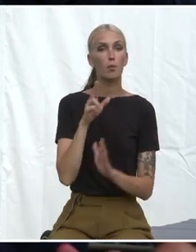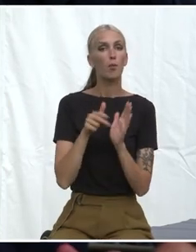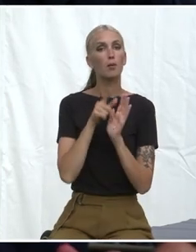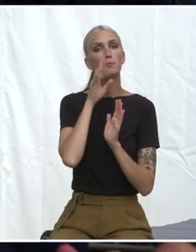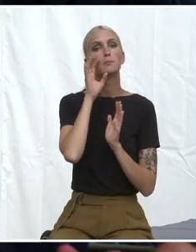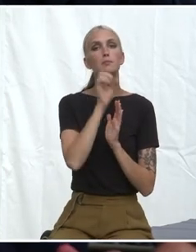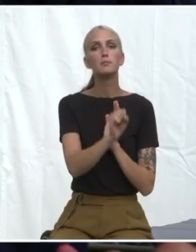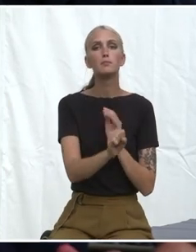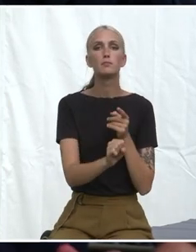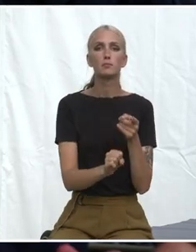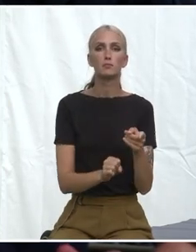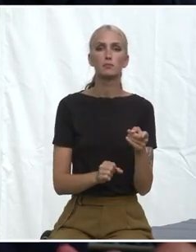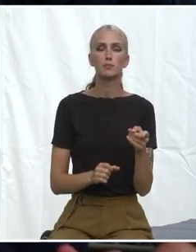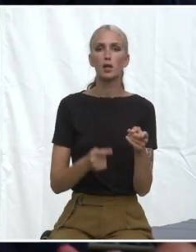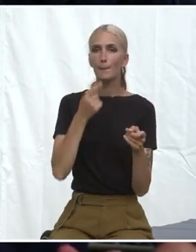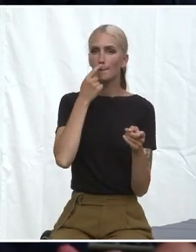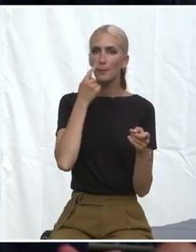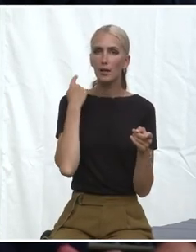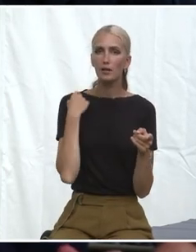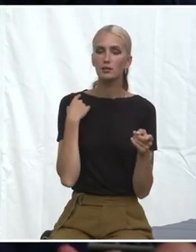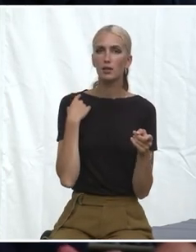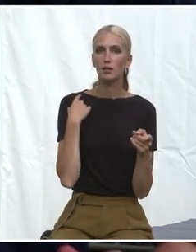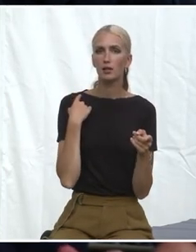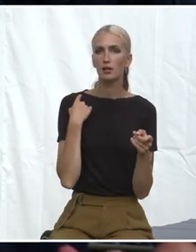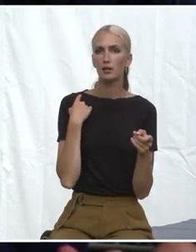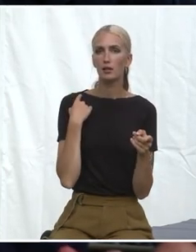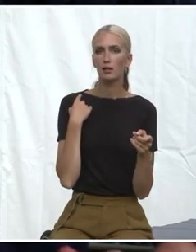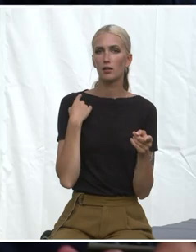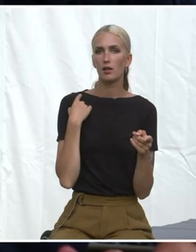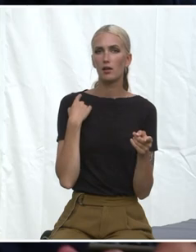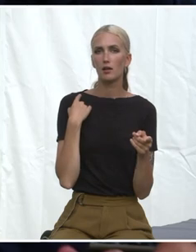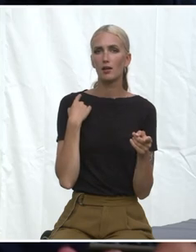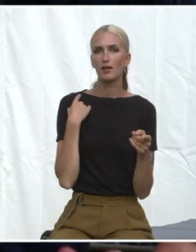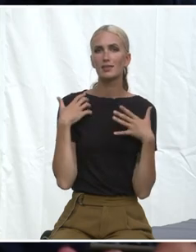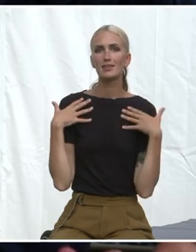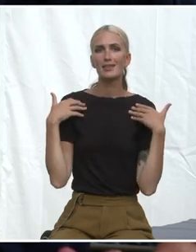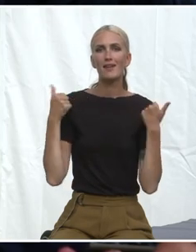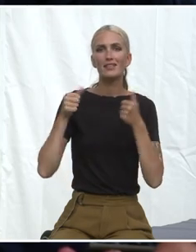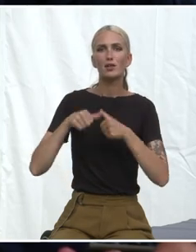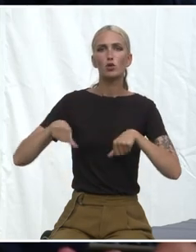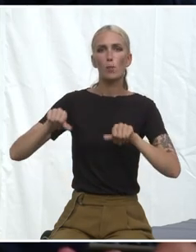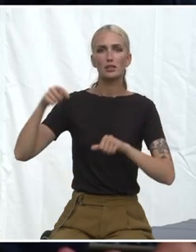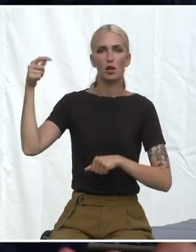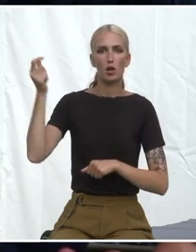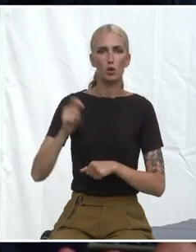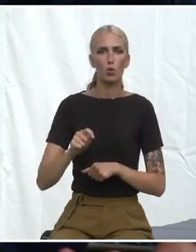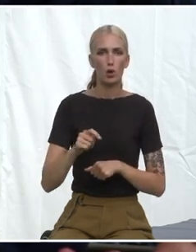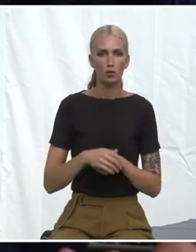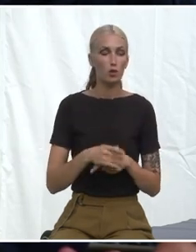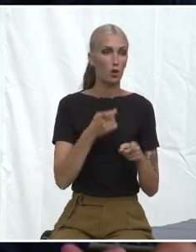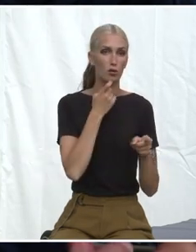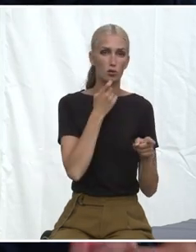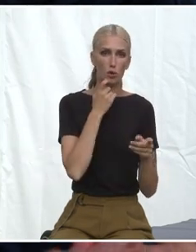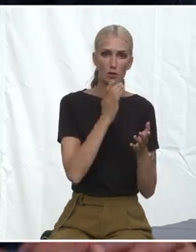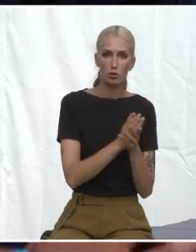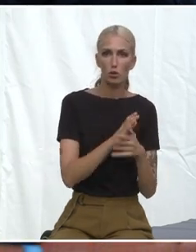put down a men's health commission in Norway, as we have done in Finland, as we have done